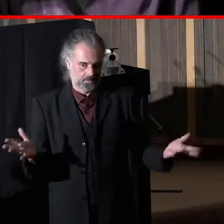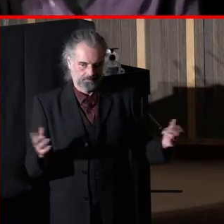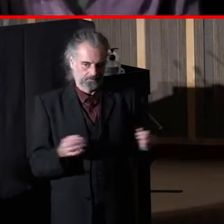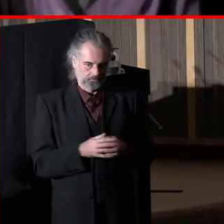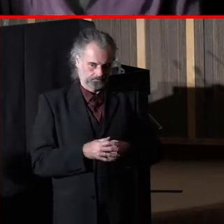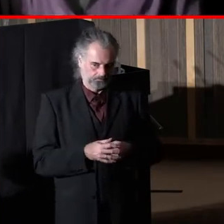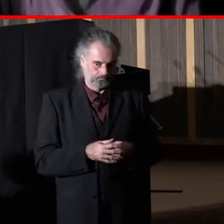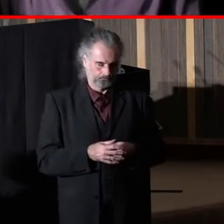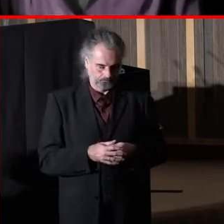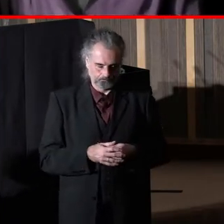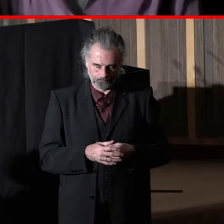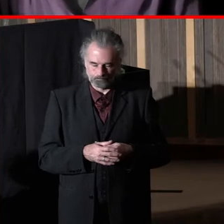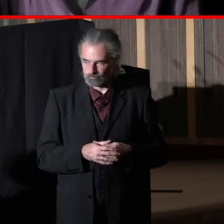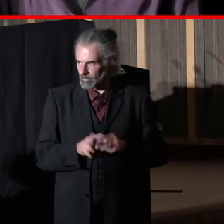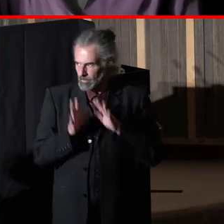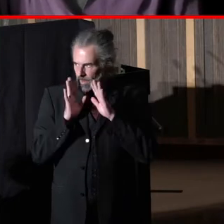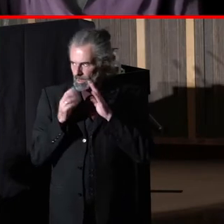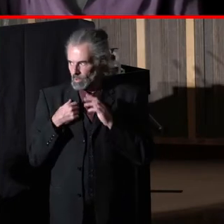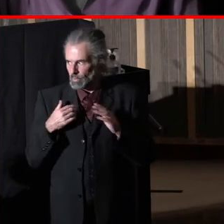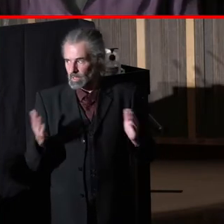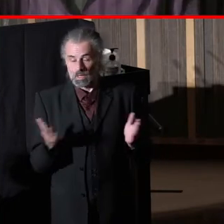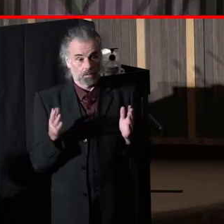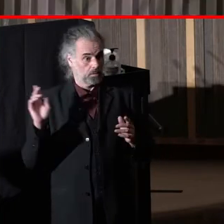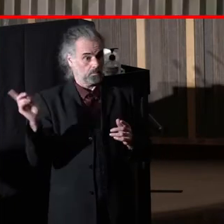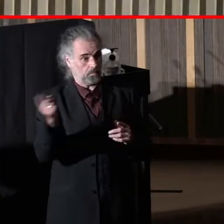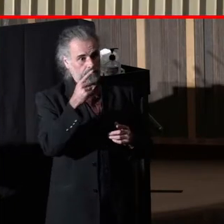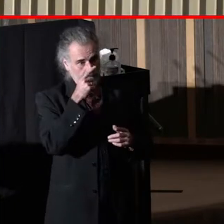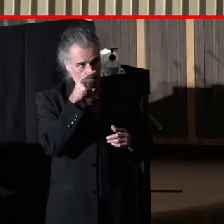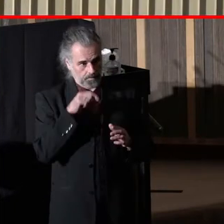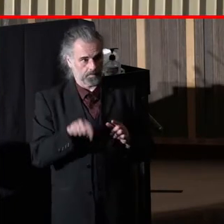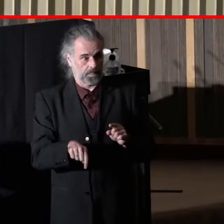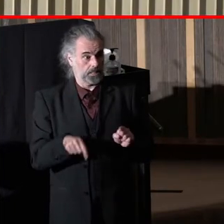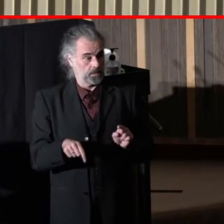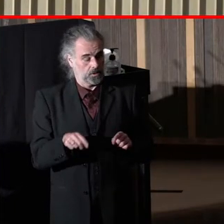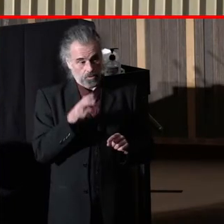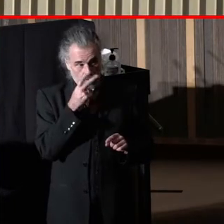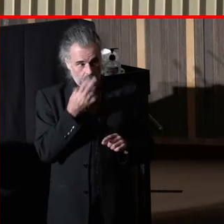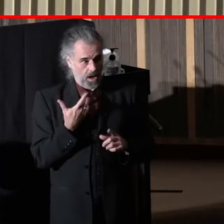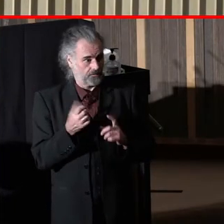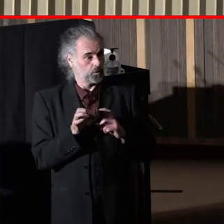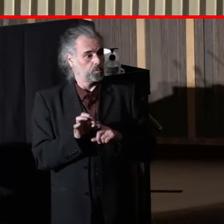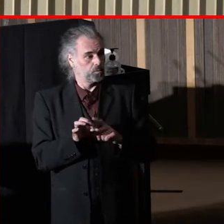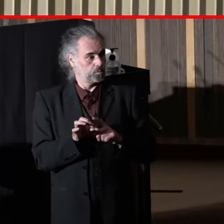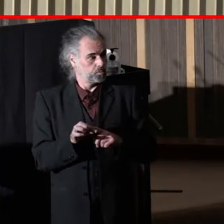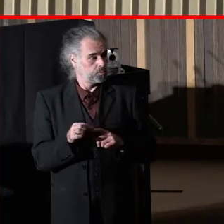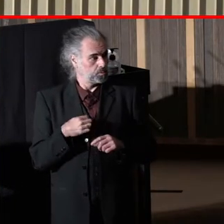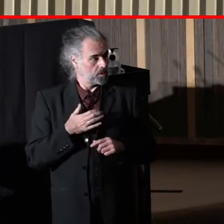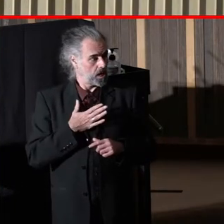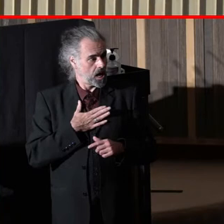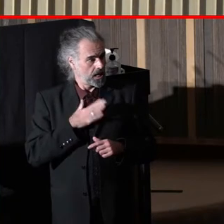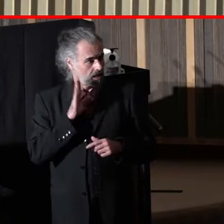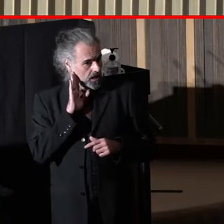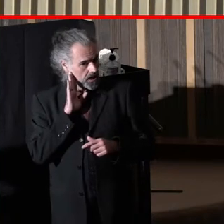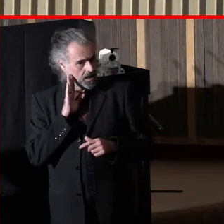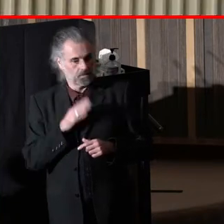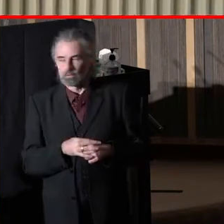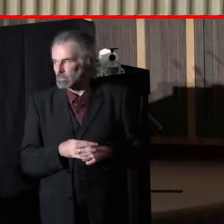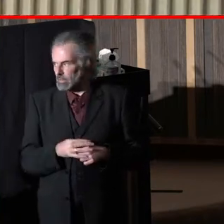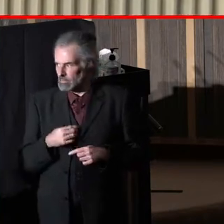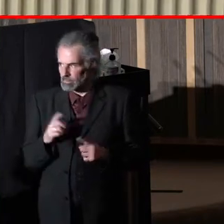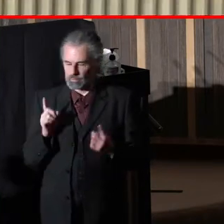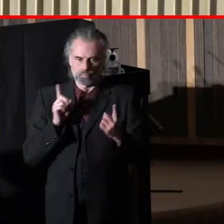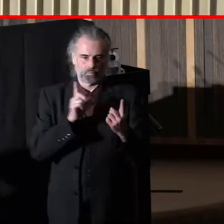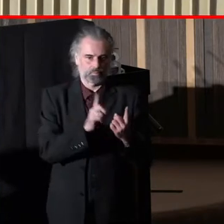crazy. Yeah, fantastic. Mm. I just really want to encourage everyone in the Shine Dome here tonight, if you have a question, I'd love to hear you ask it, so I'll